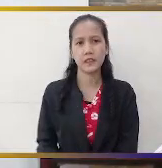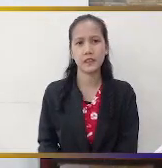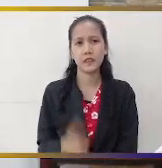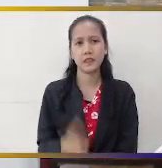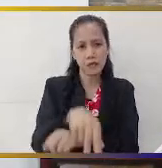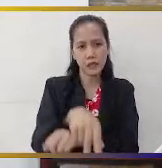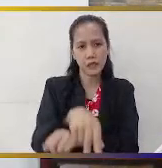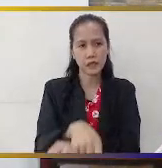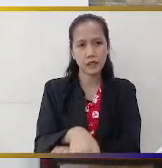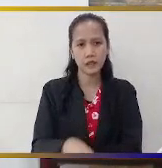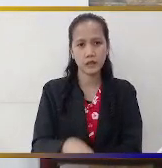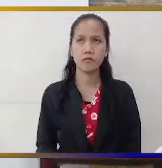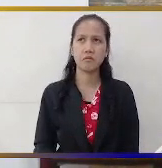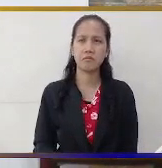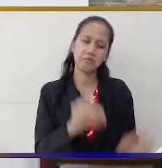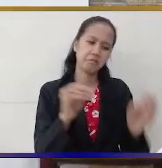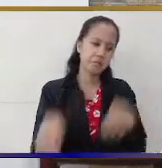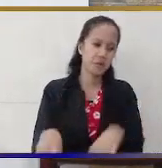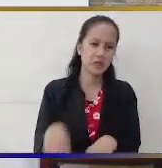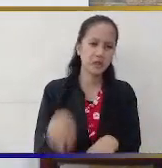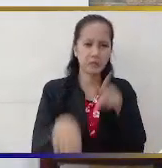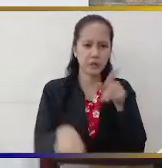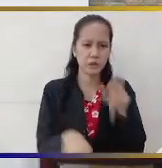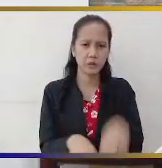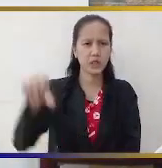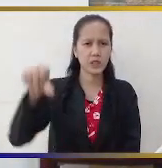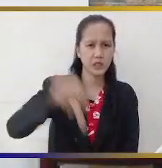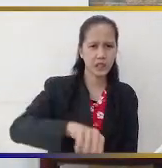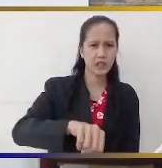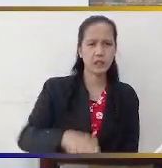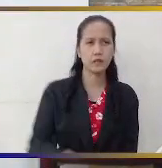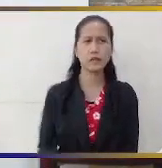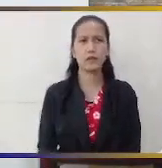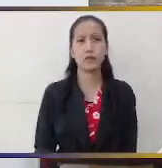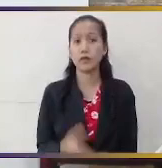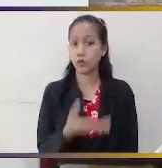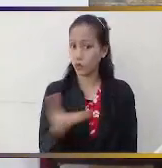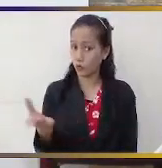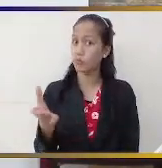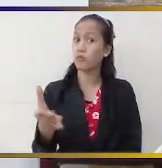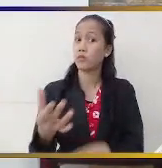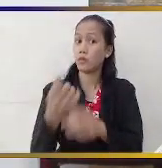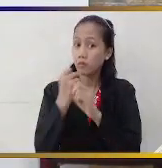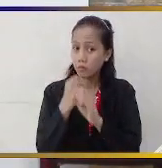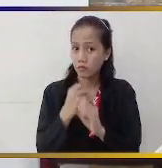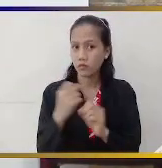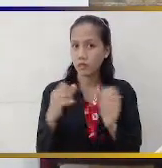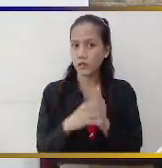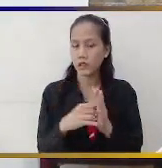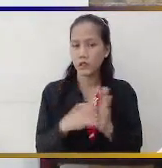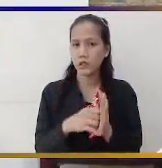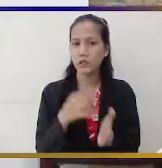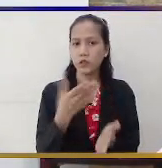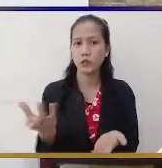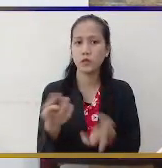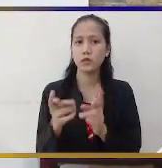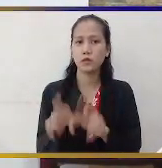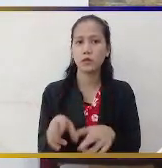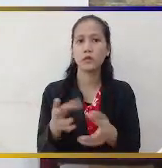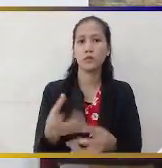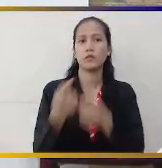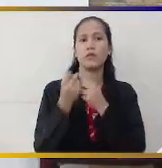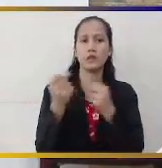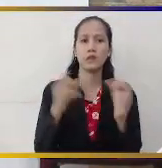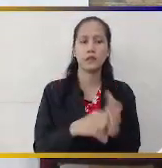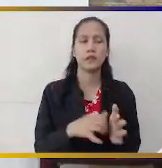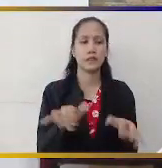putting people down and immaturity and insecurity. You're going to reap it. Why? Why do you want to do that? Why don't you learn from the other men of the church how